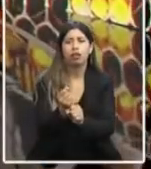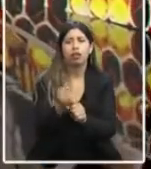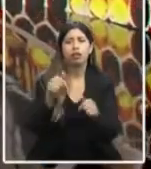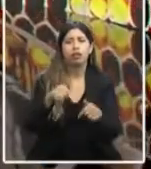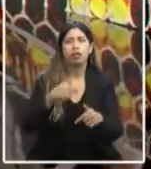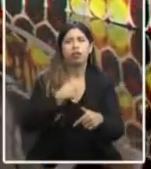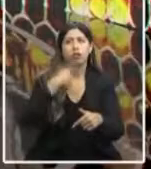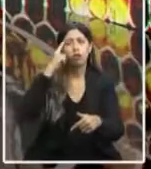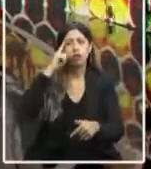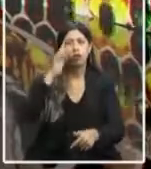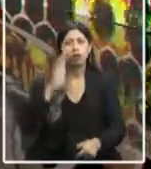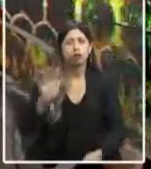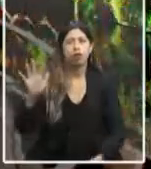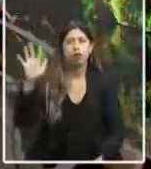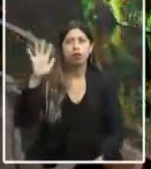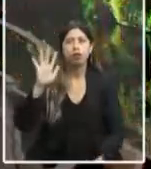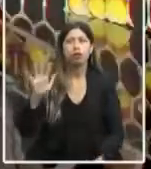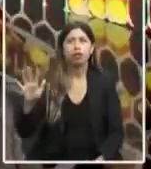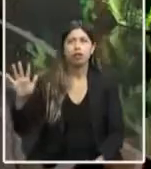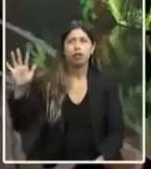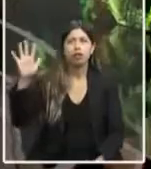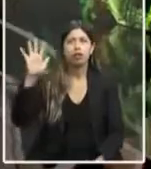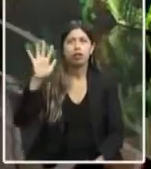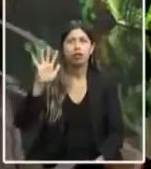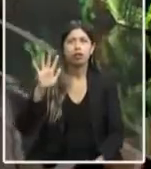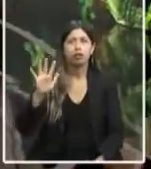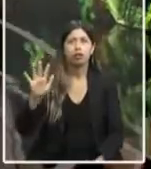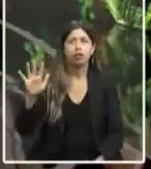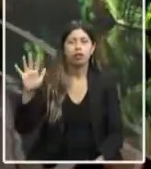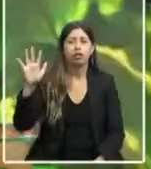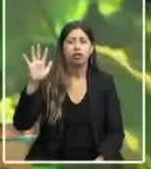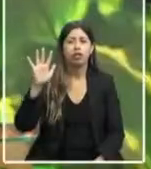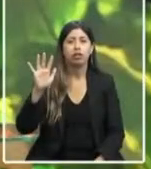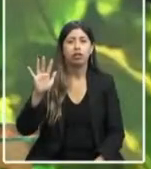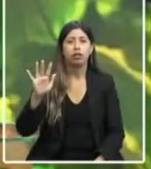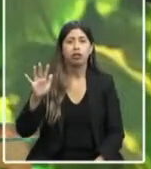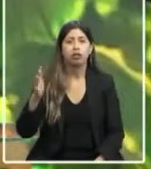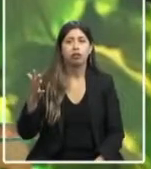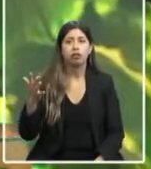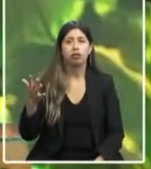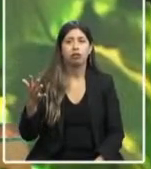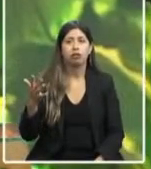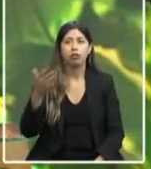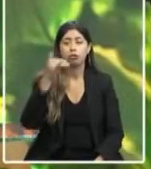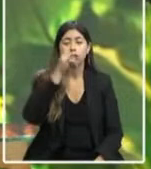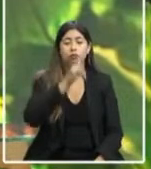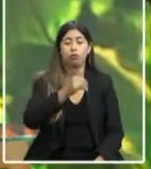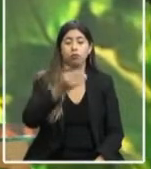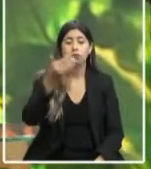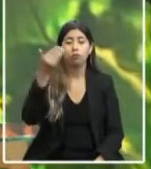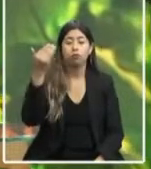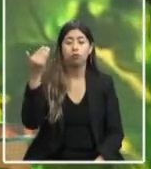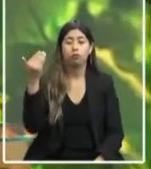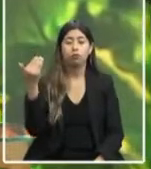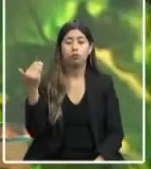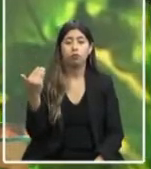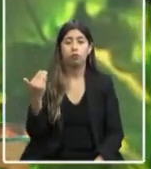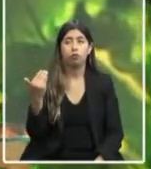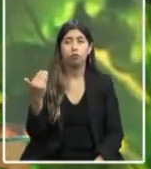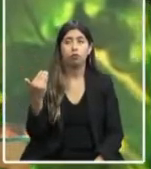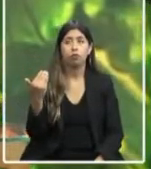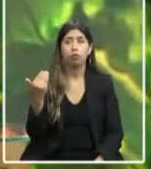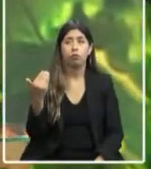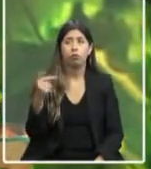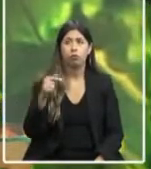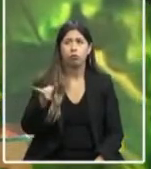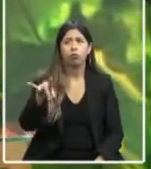were an exotic person in economics, maybe. How this review